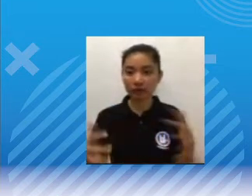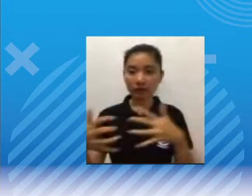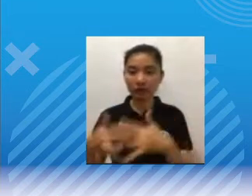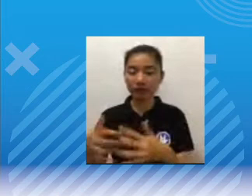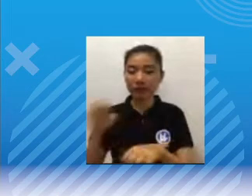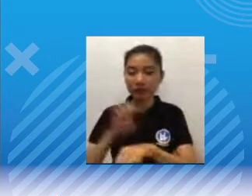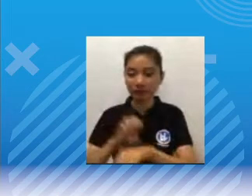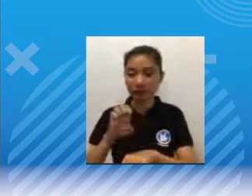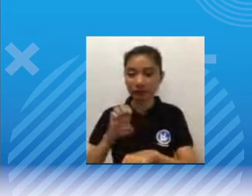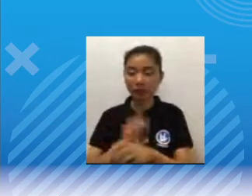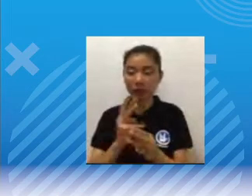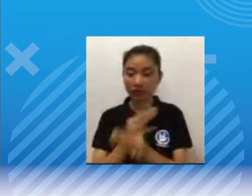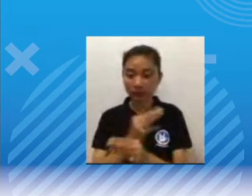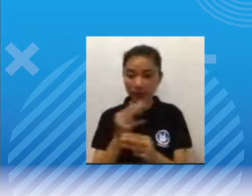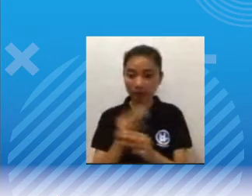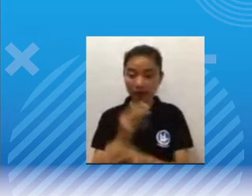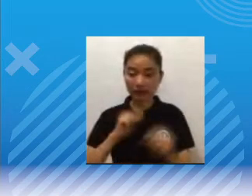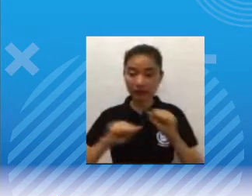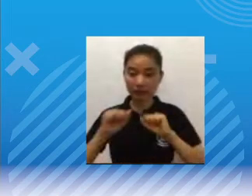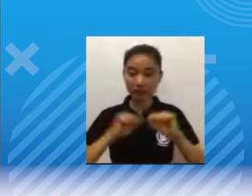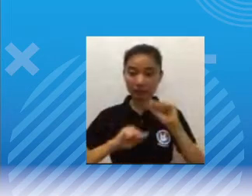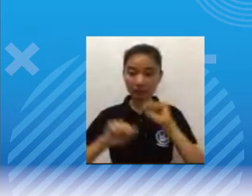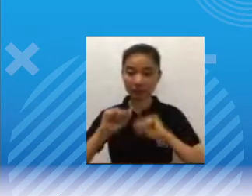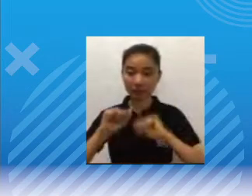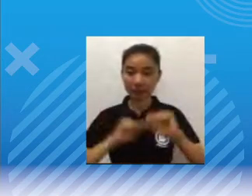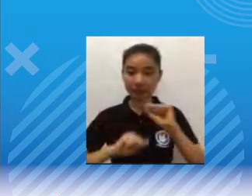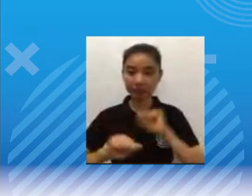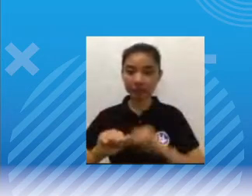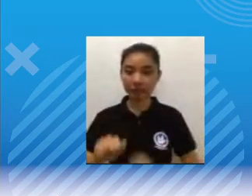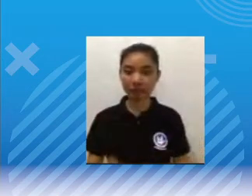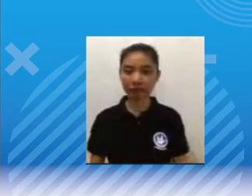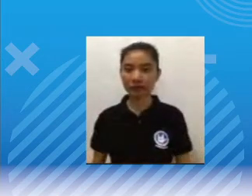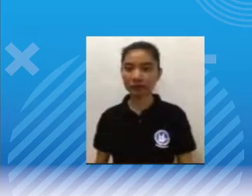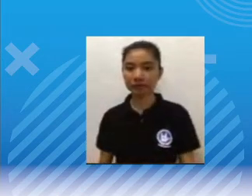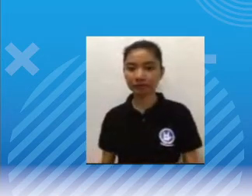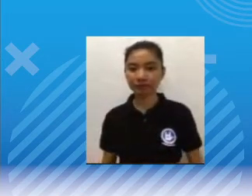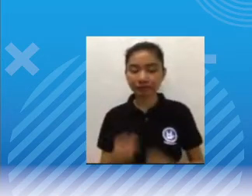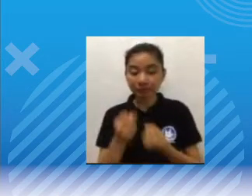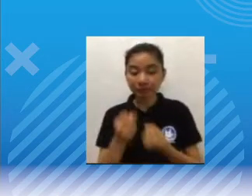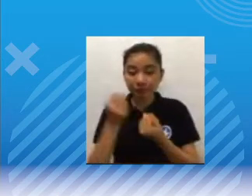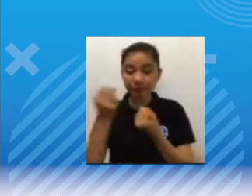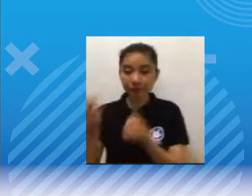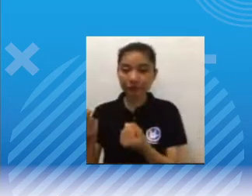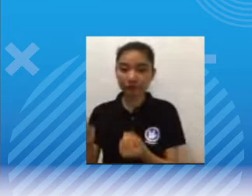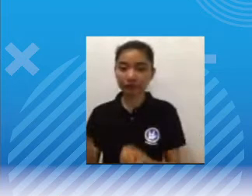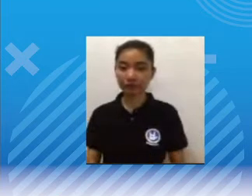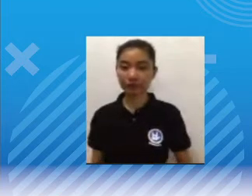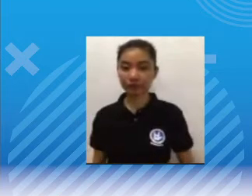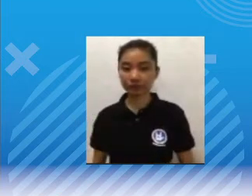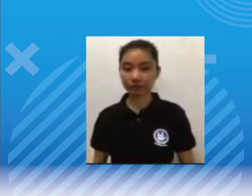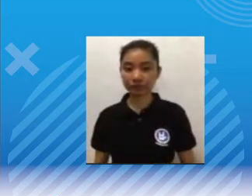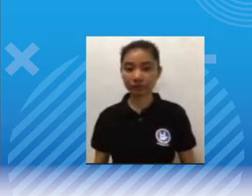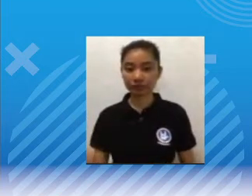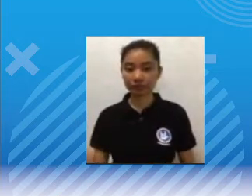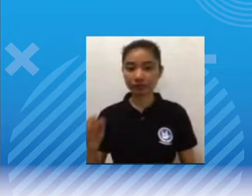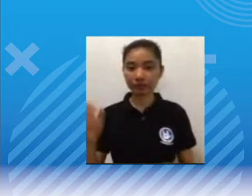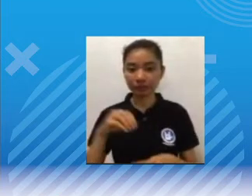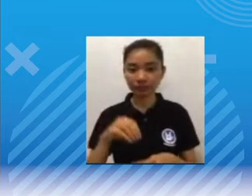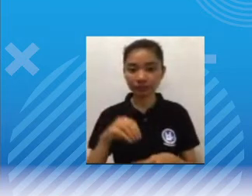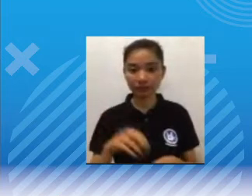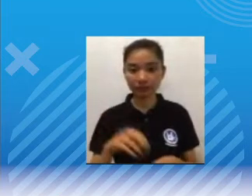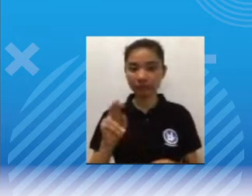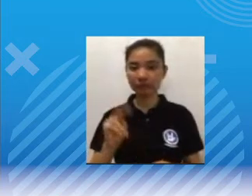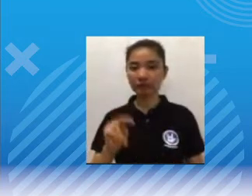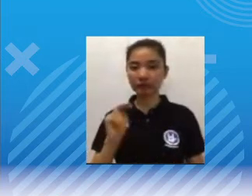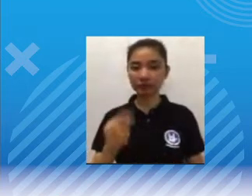So, isinuggest din ng mga participants natin na kailangan, although matagal na yung clamor dito